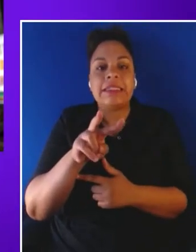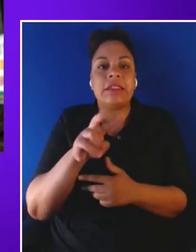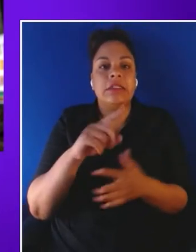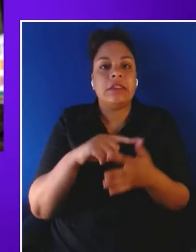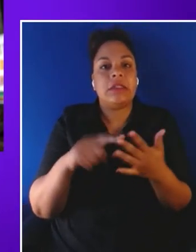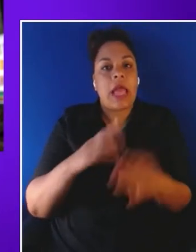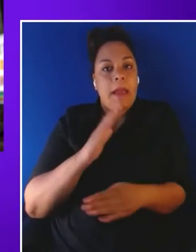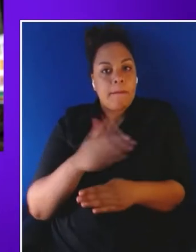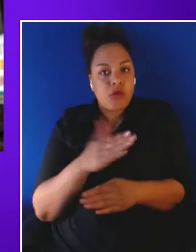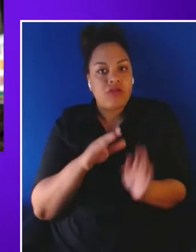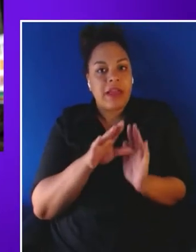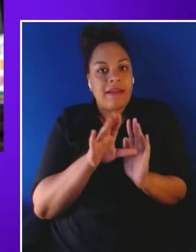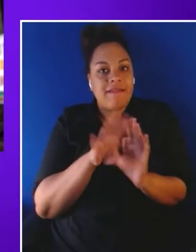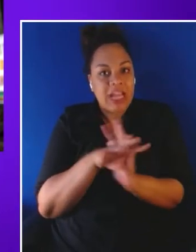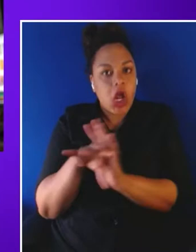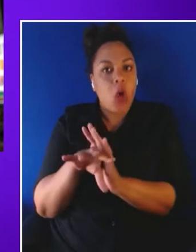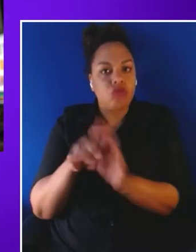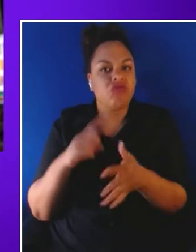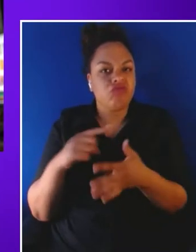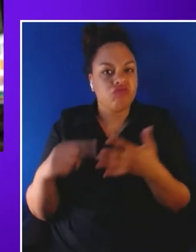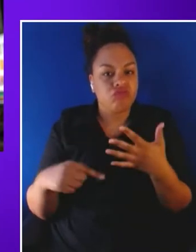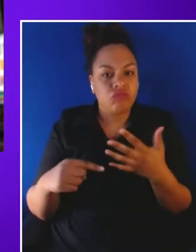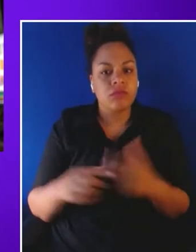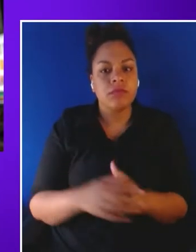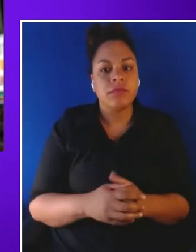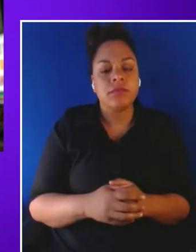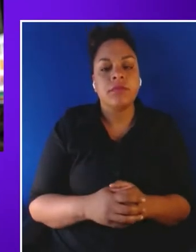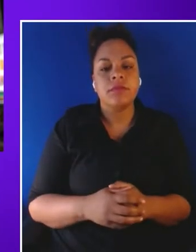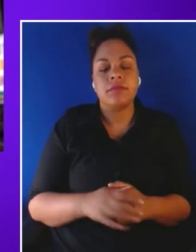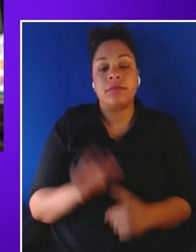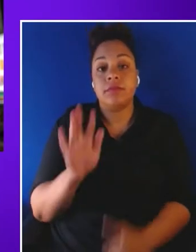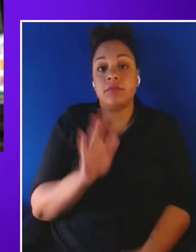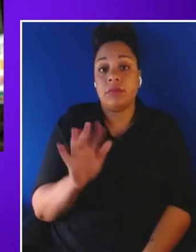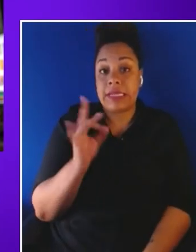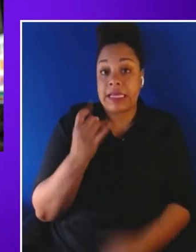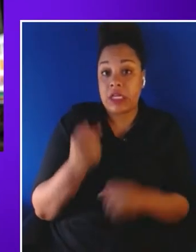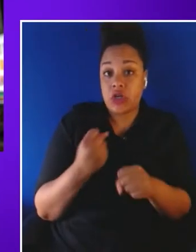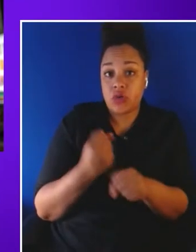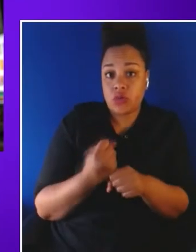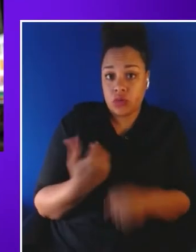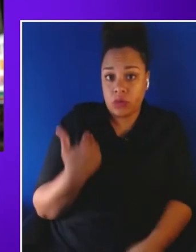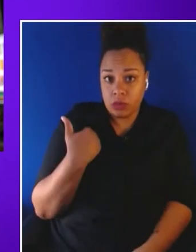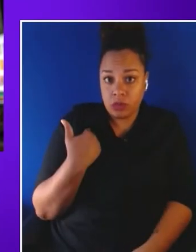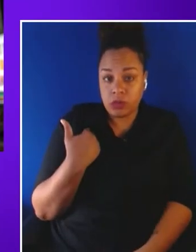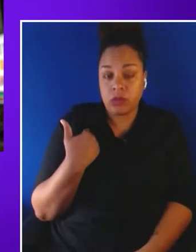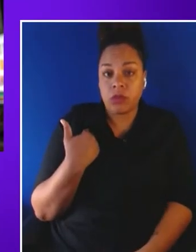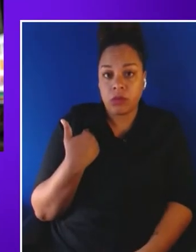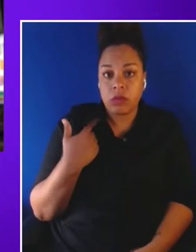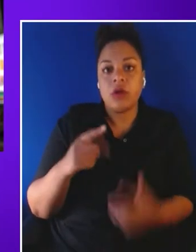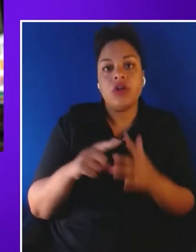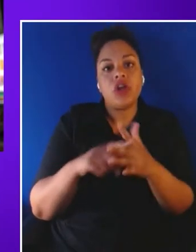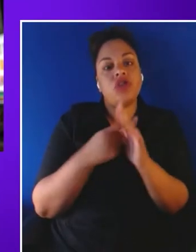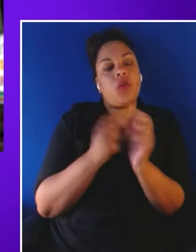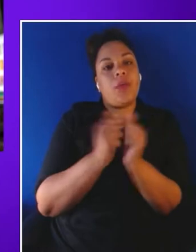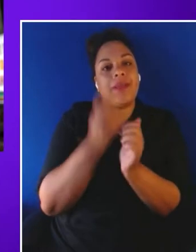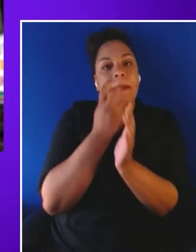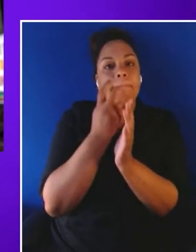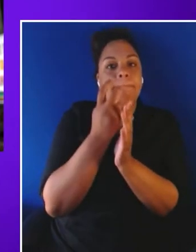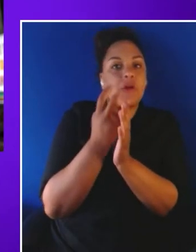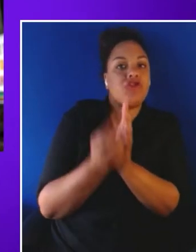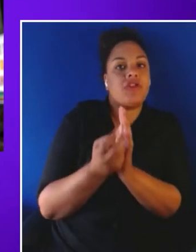also. And about 8 years ago, I started doing immersive content,